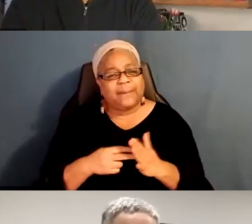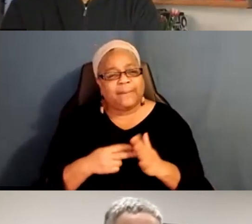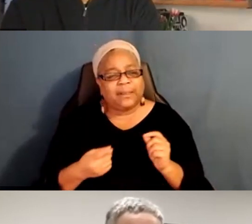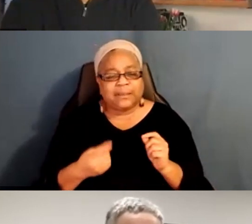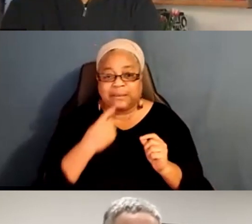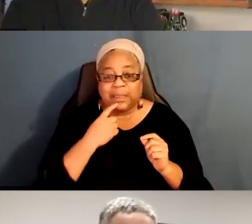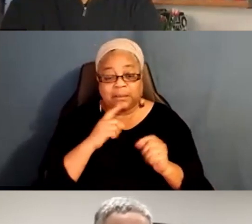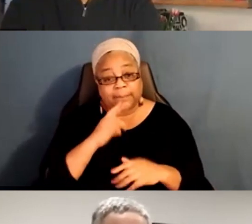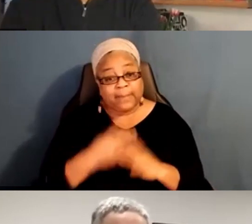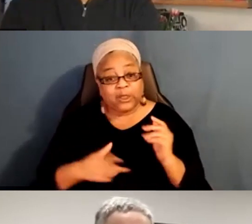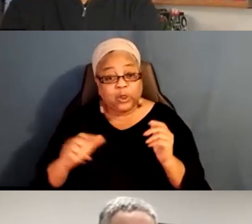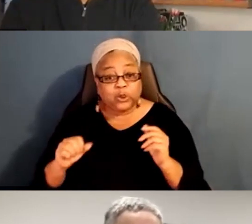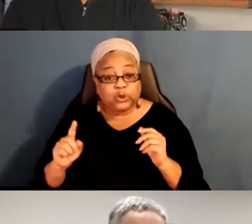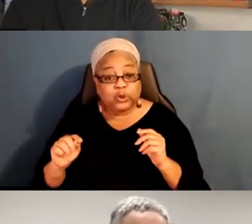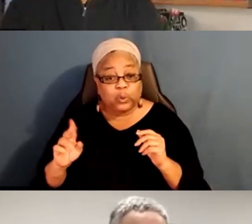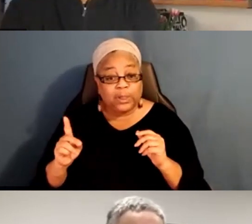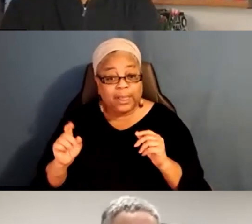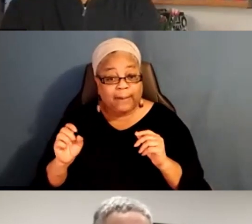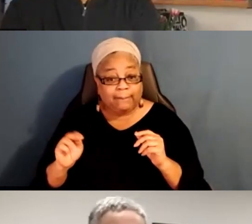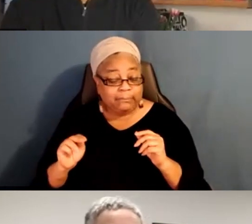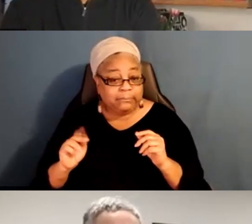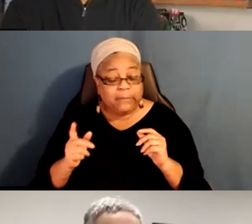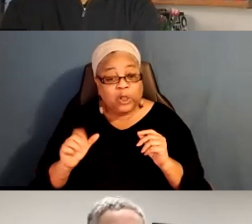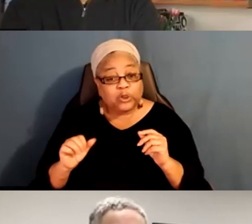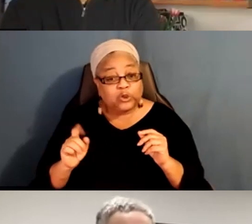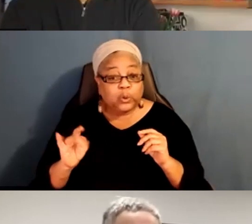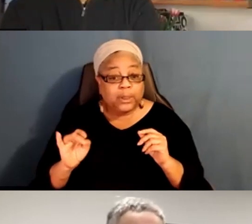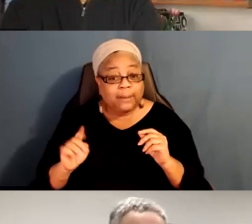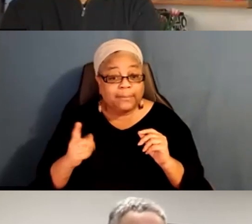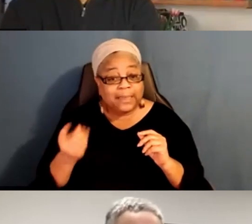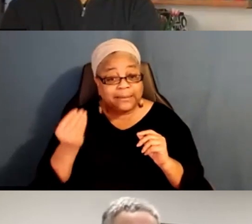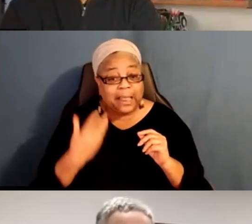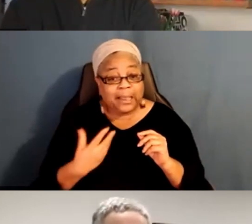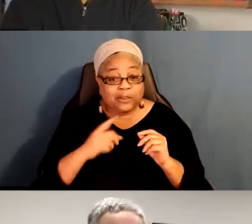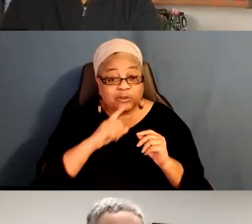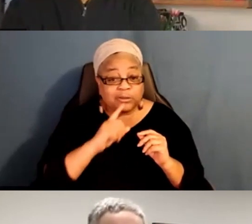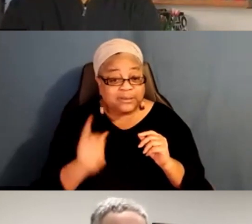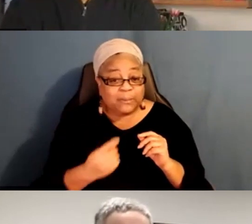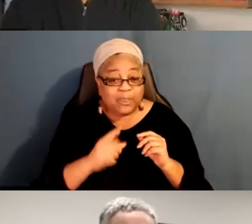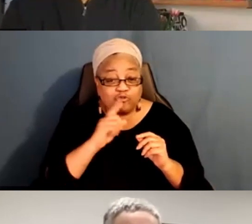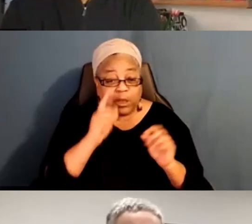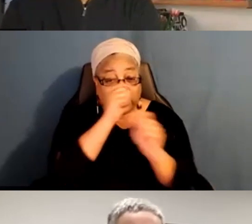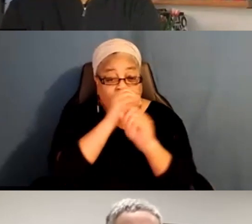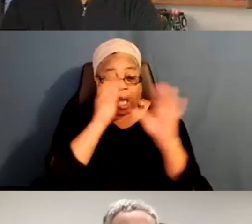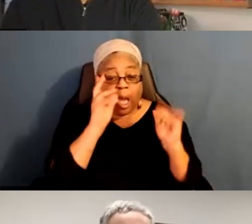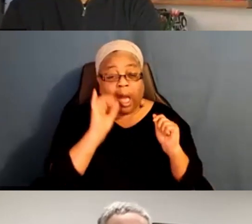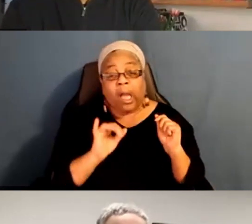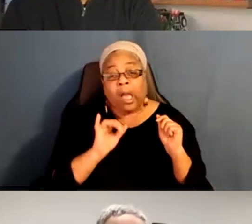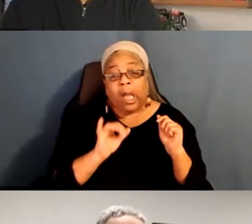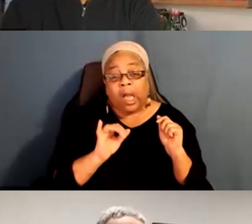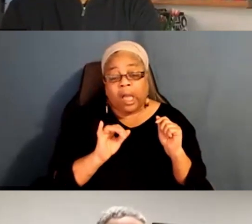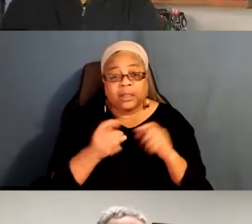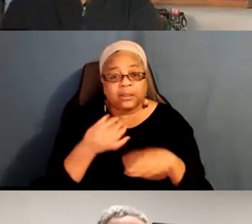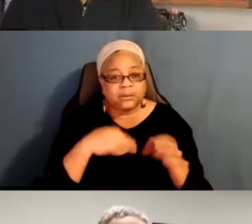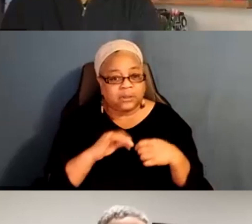studium? The studium can actually tell us something really revelatory, as opposed to always, you know,